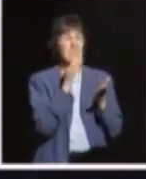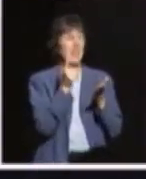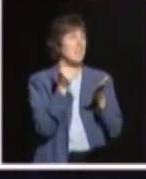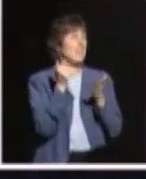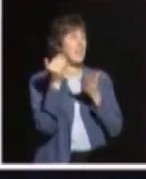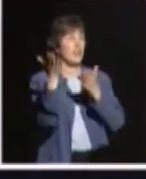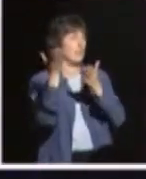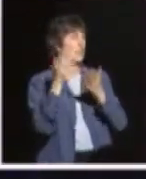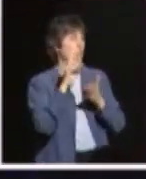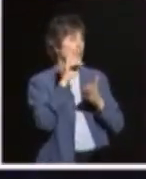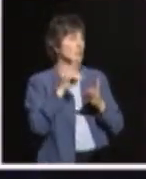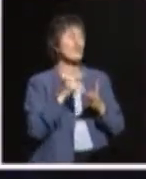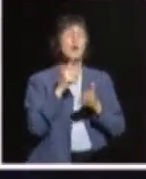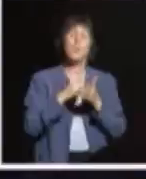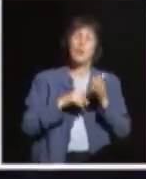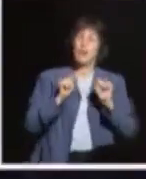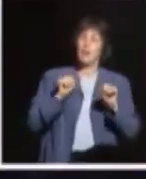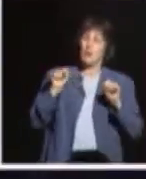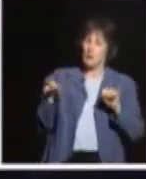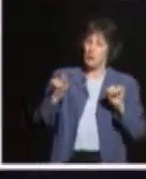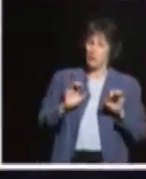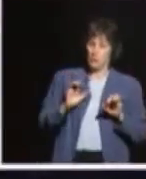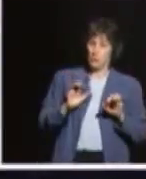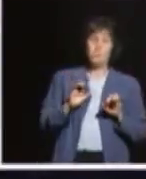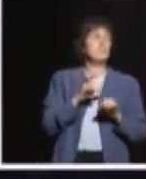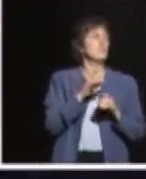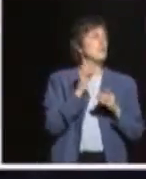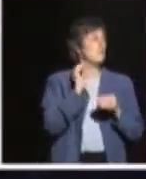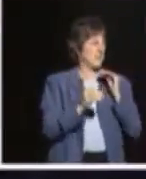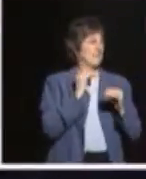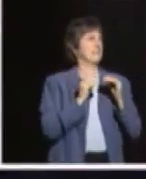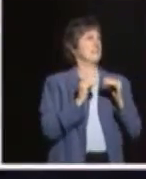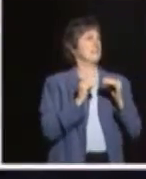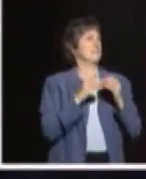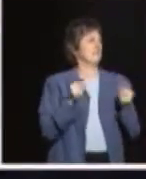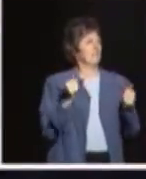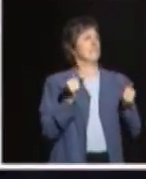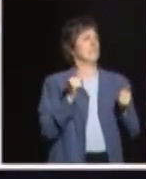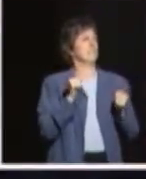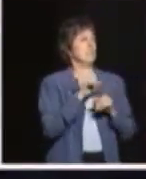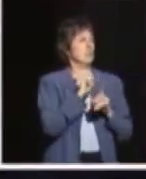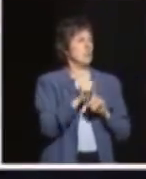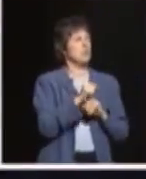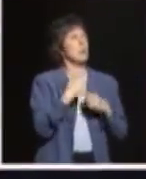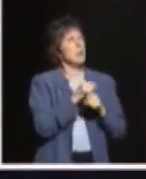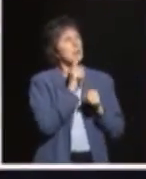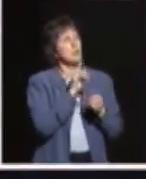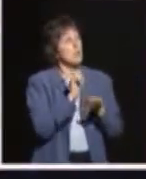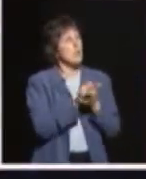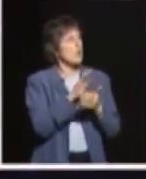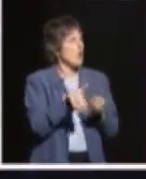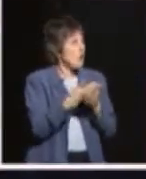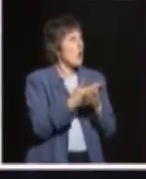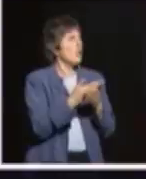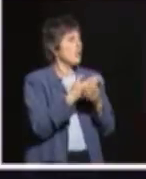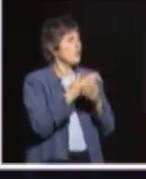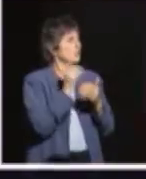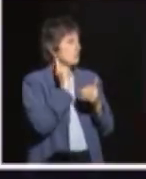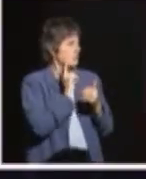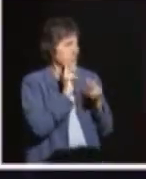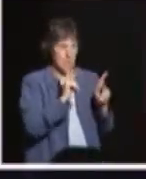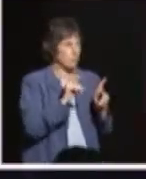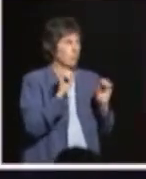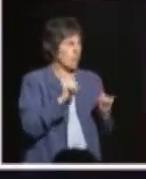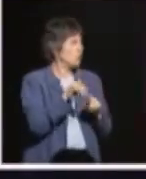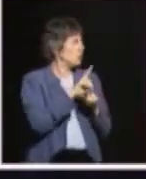them. What can you as our legislators do to fix the situation and better ensure that all of our citizens are given the same opportunities to use and enjoy